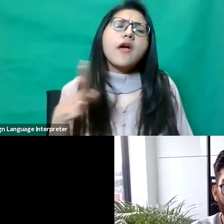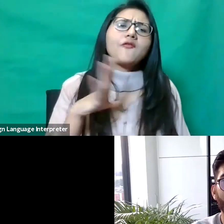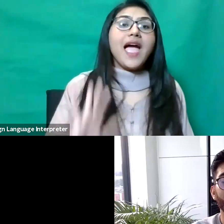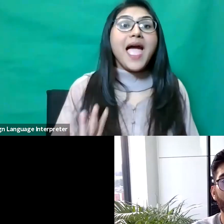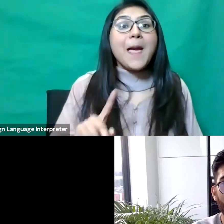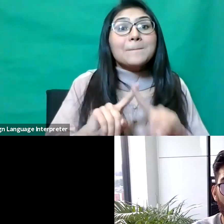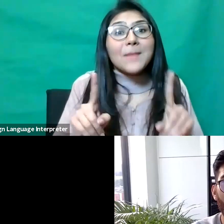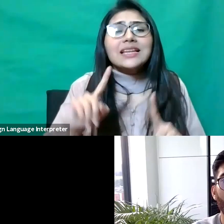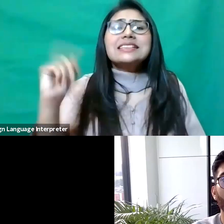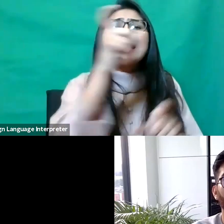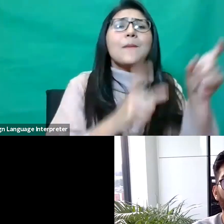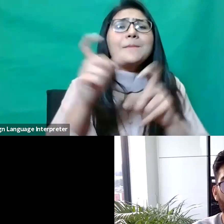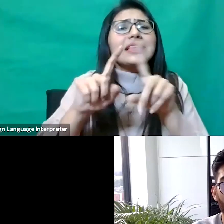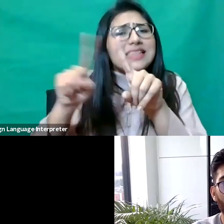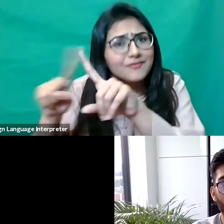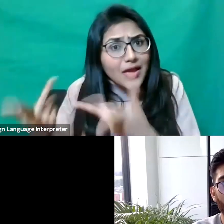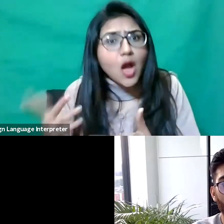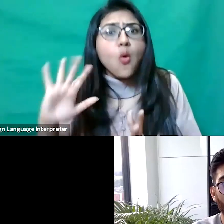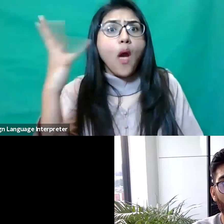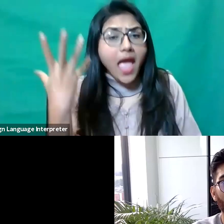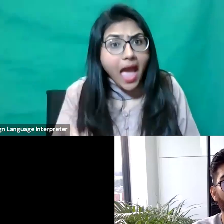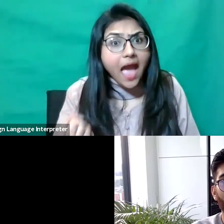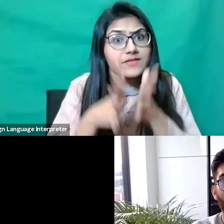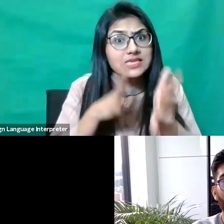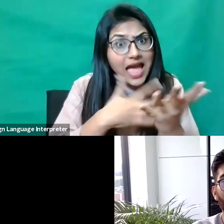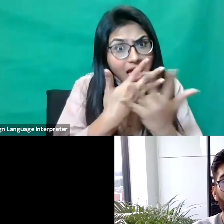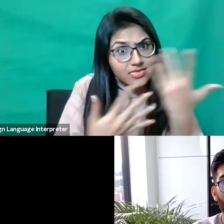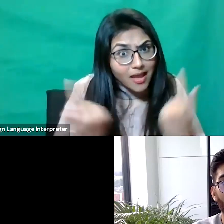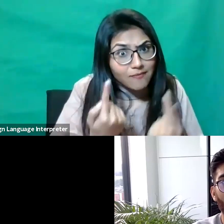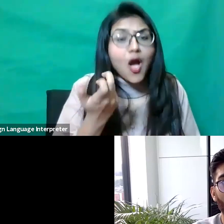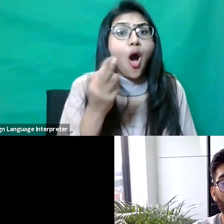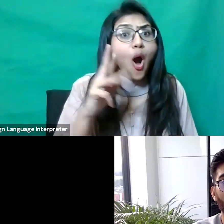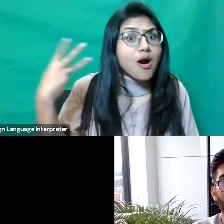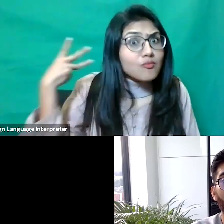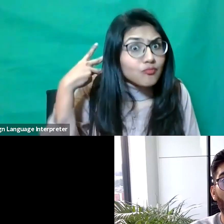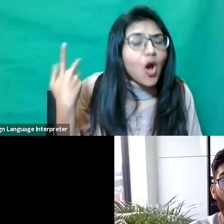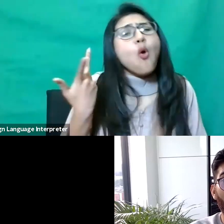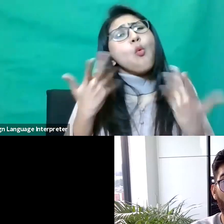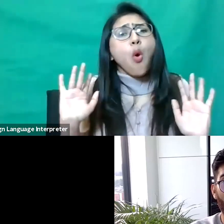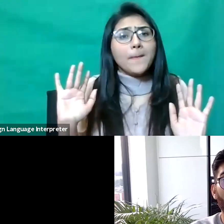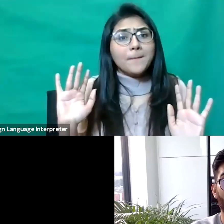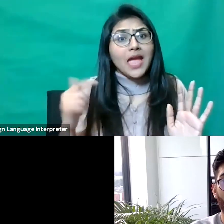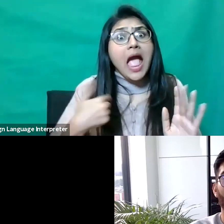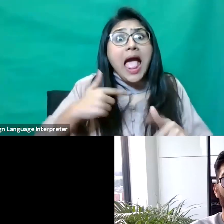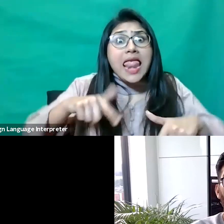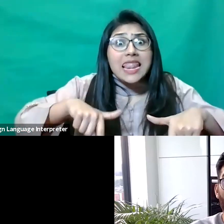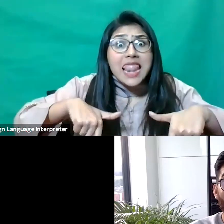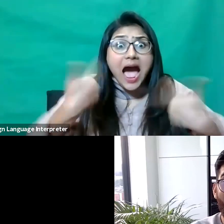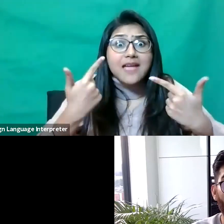on sign language or you have a cochlear implant, there's no reason for you to think that you can't achieve anything. Anything is